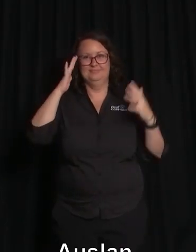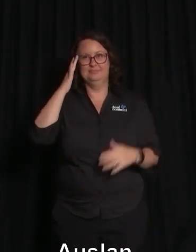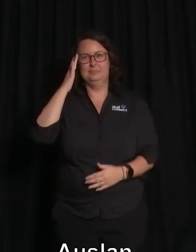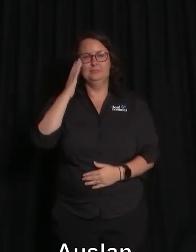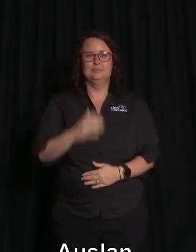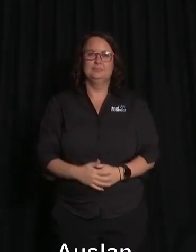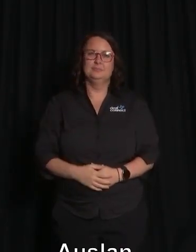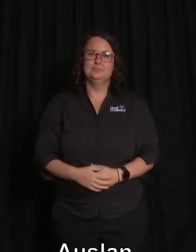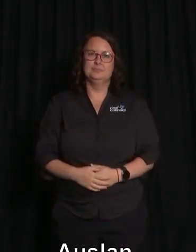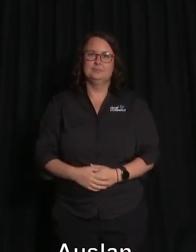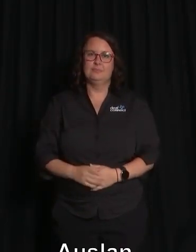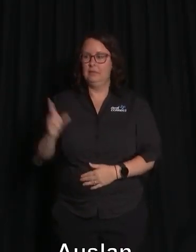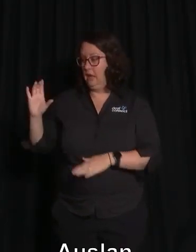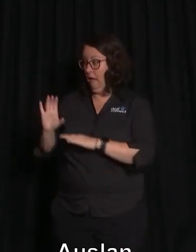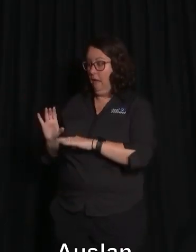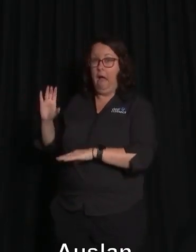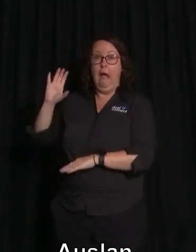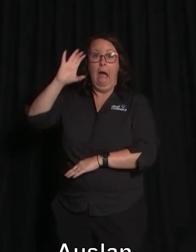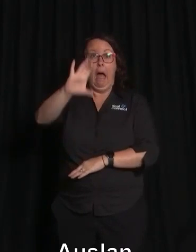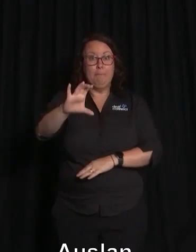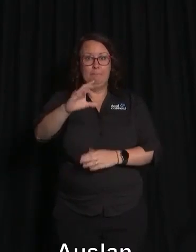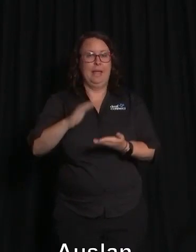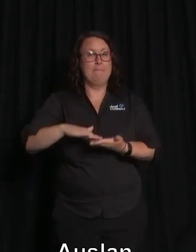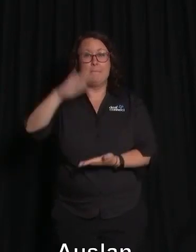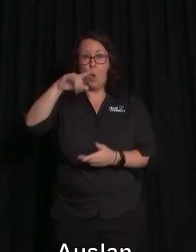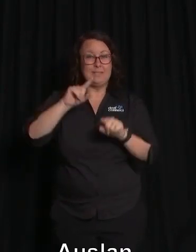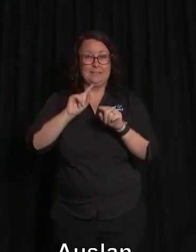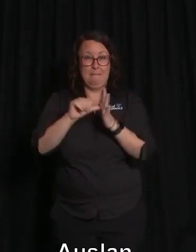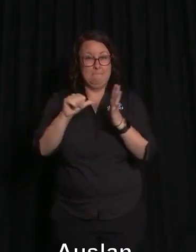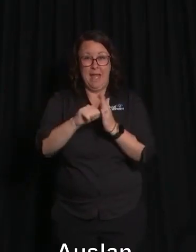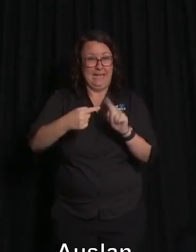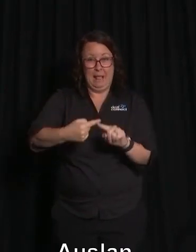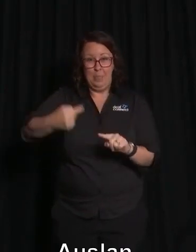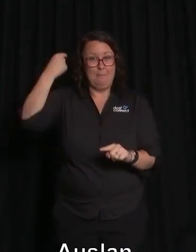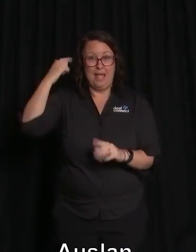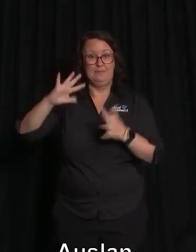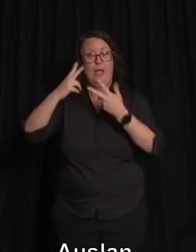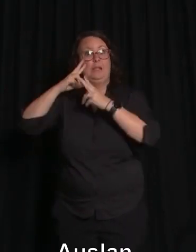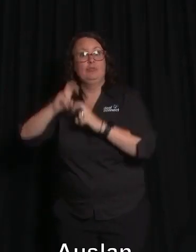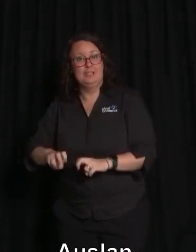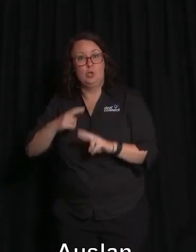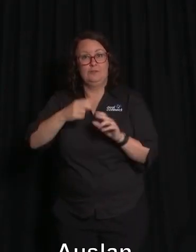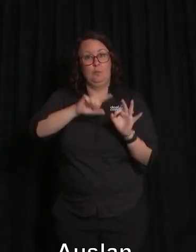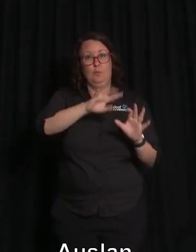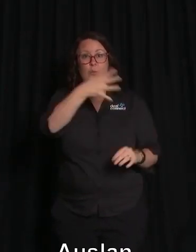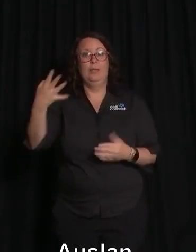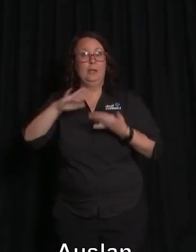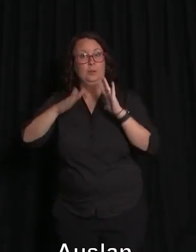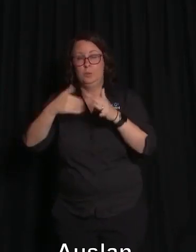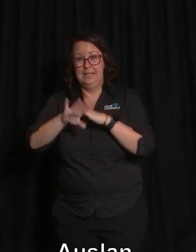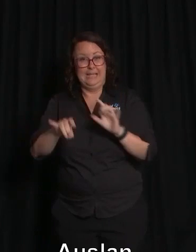This represents the largest ever investment into LGBTIQA+ research by any government in